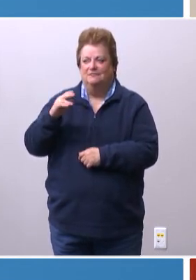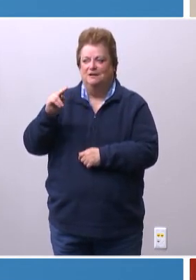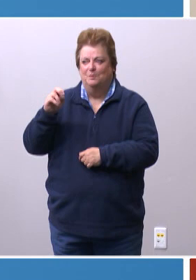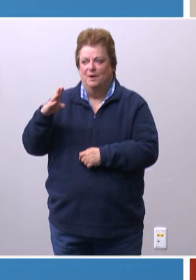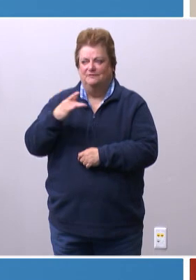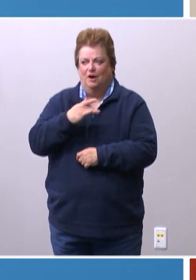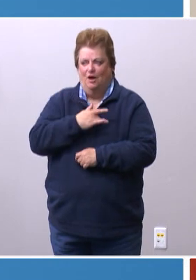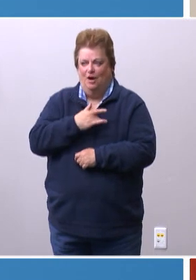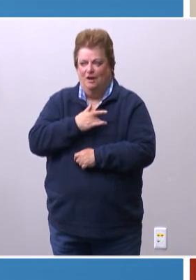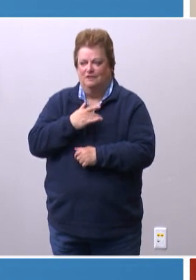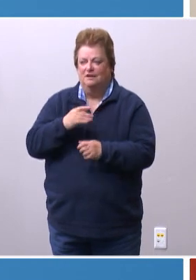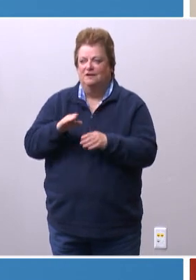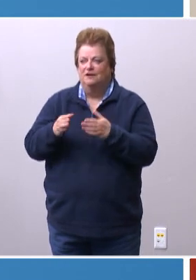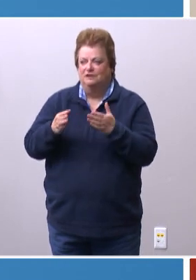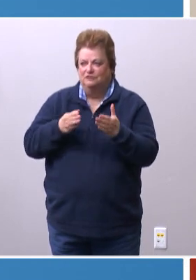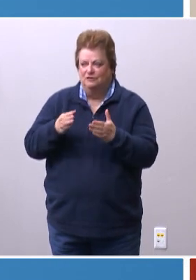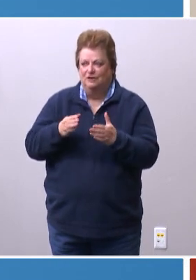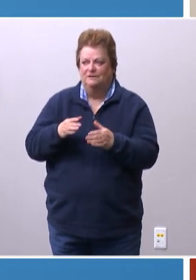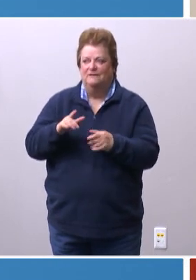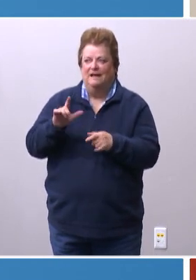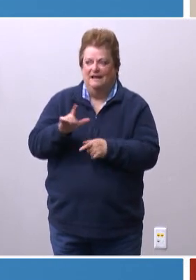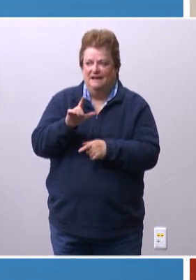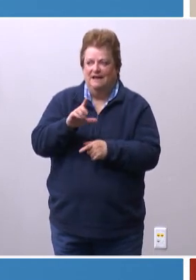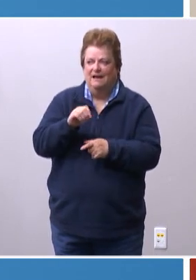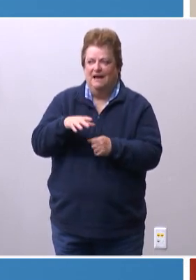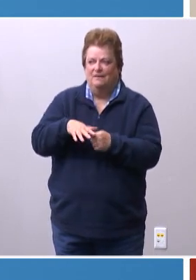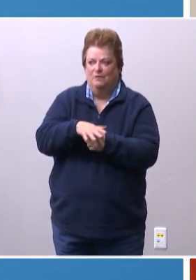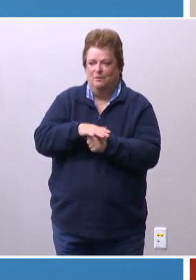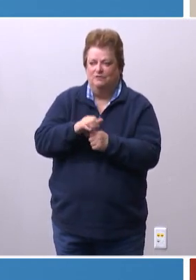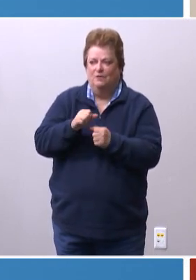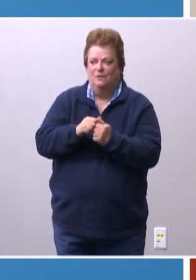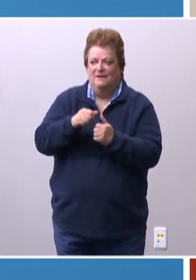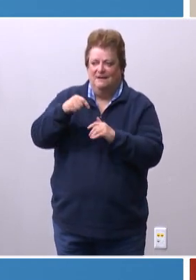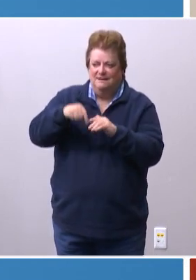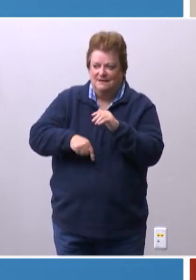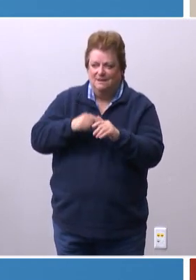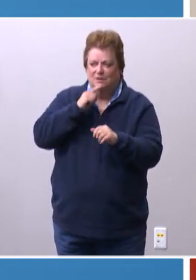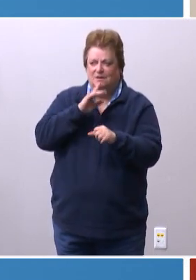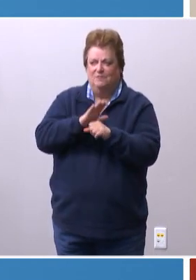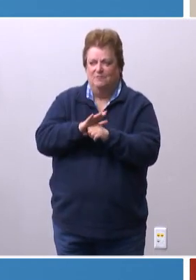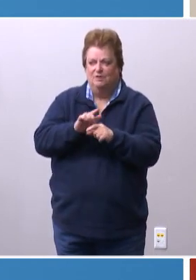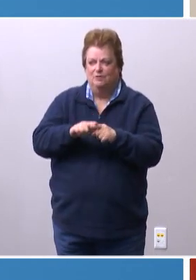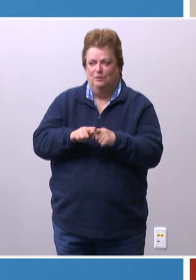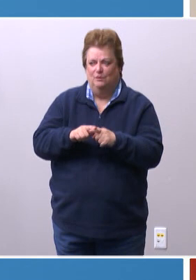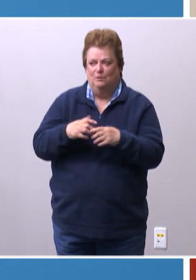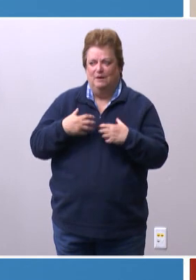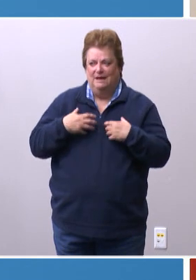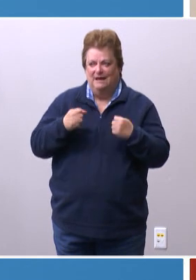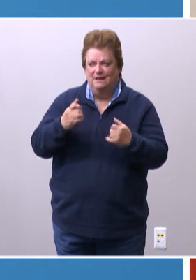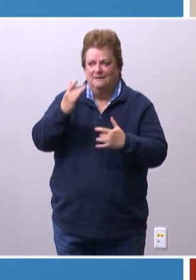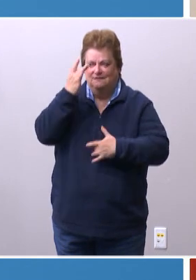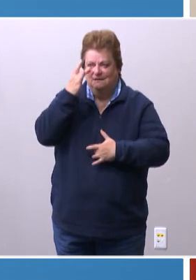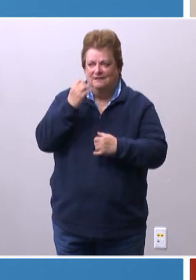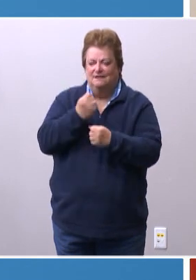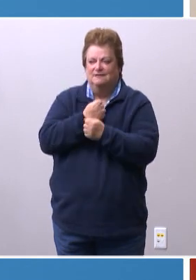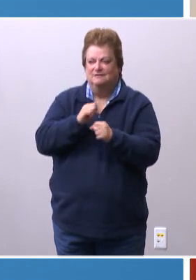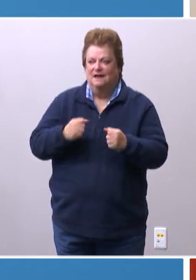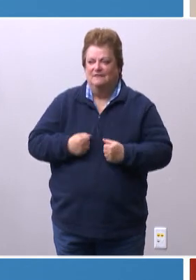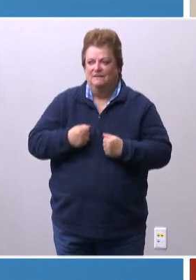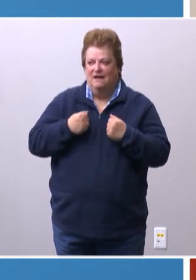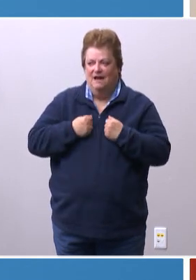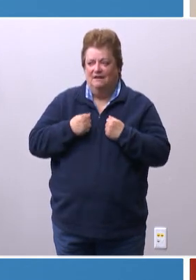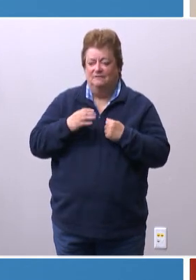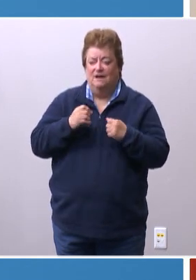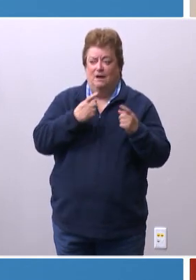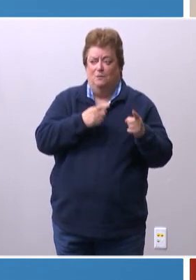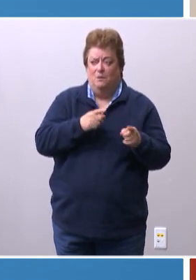serve Lincoln and the region with deep commitment and a unified vision to heal the sick and to save lives. And whereas